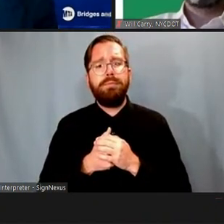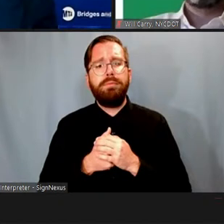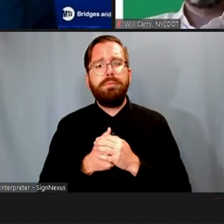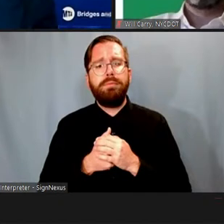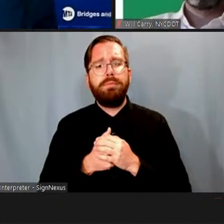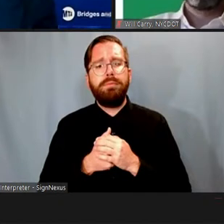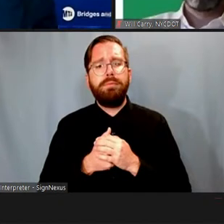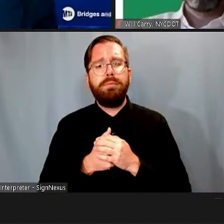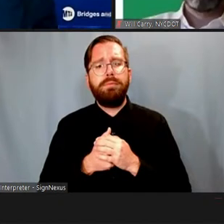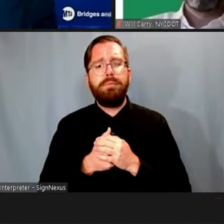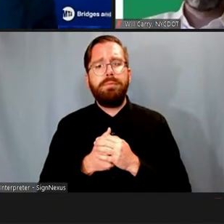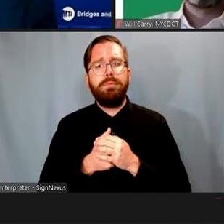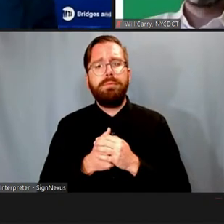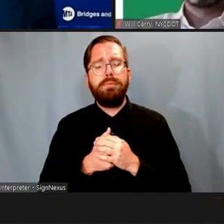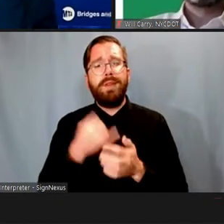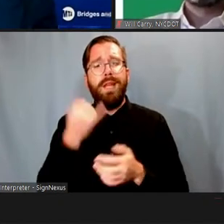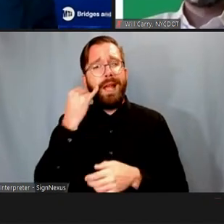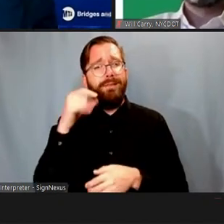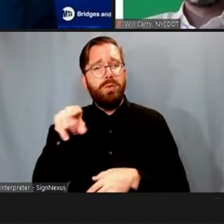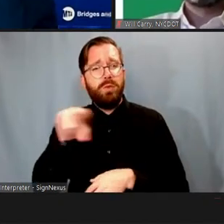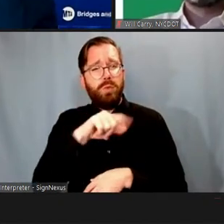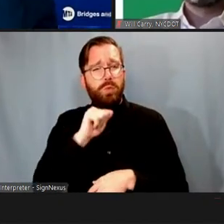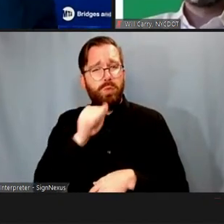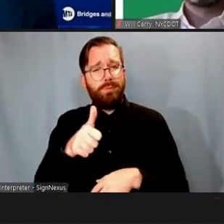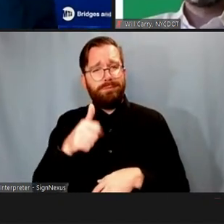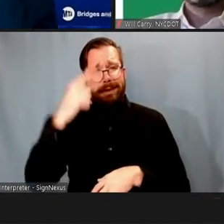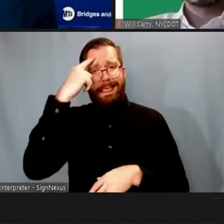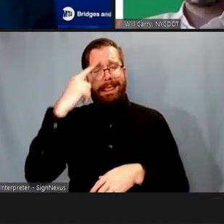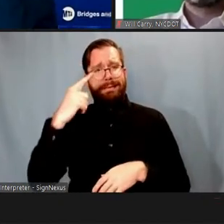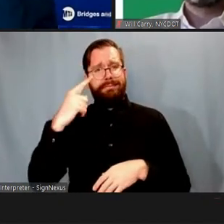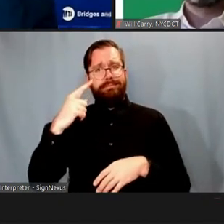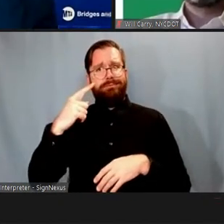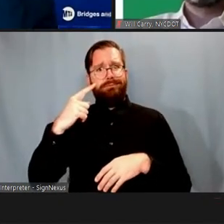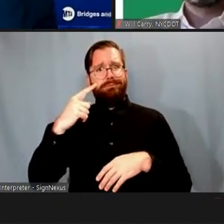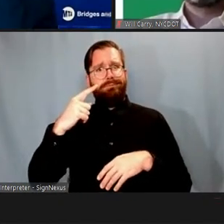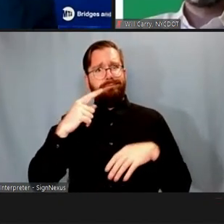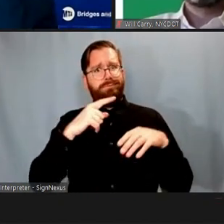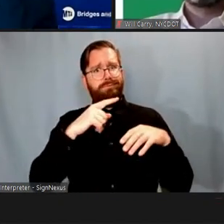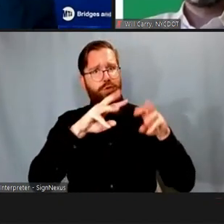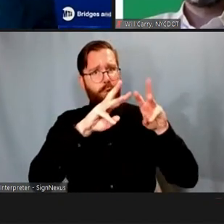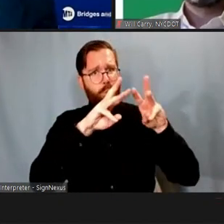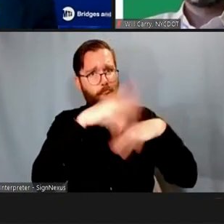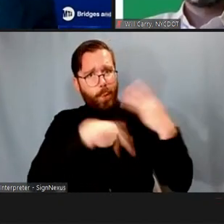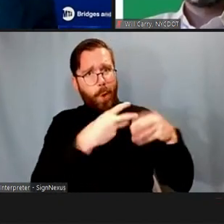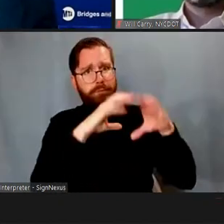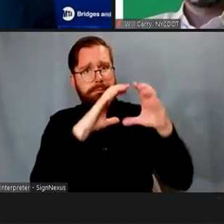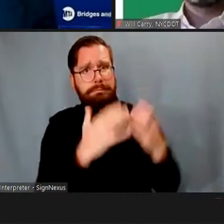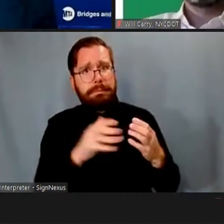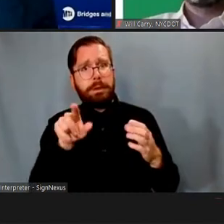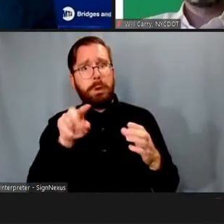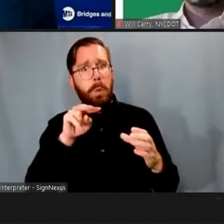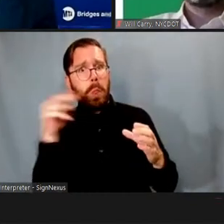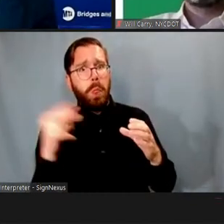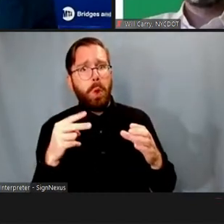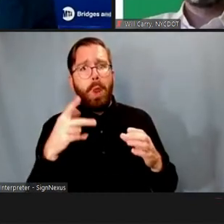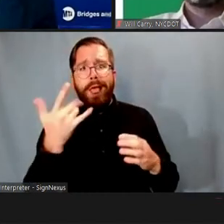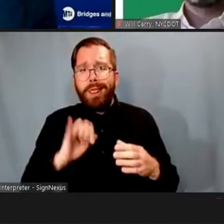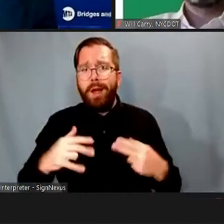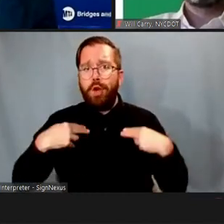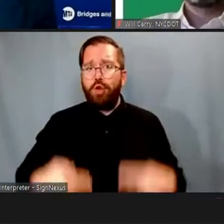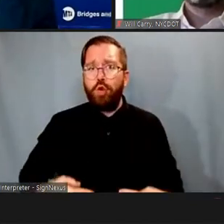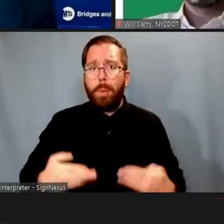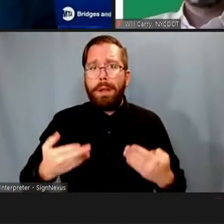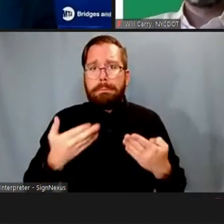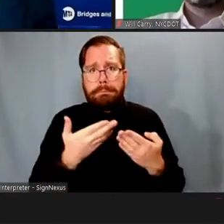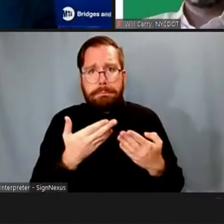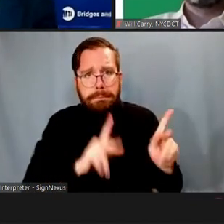who was like human being and like at least think about the disability people who needs our service we